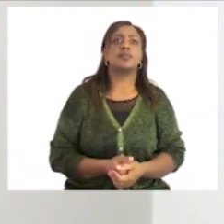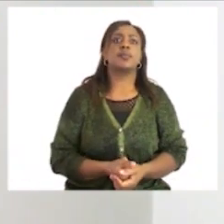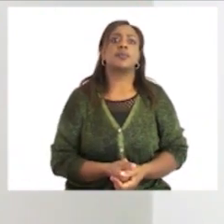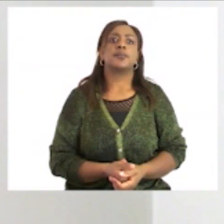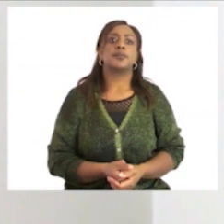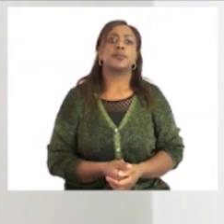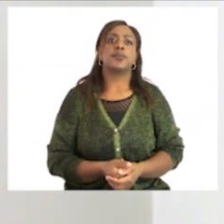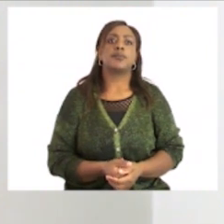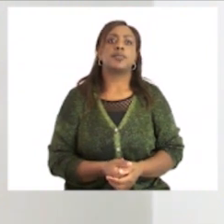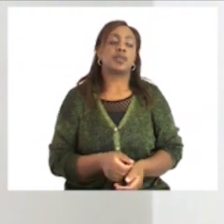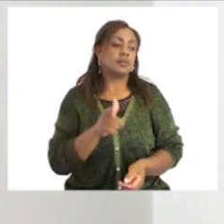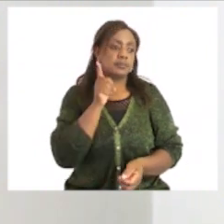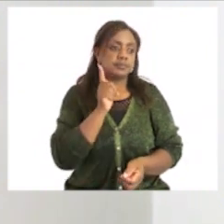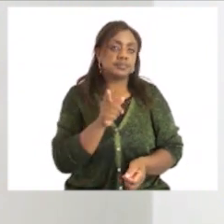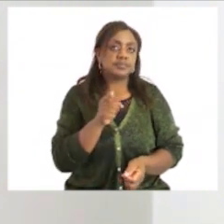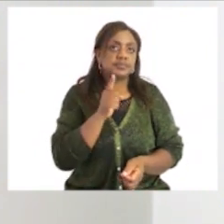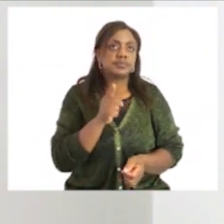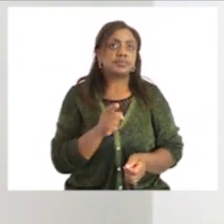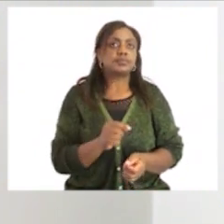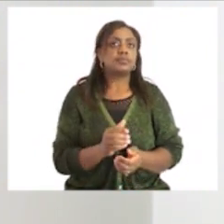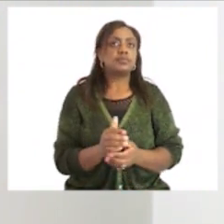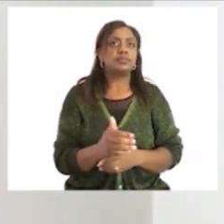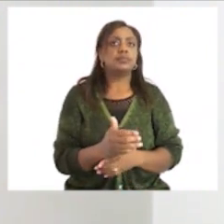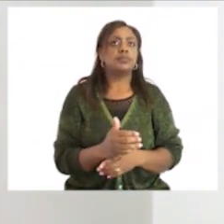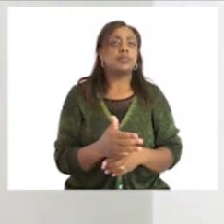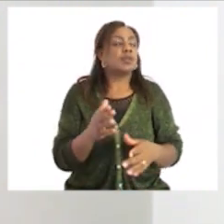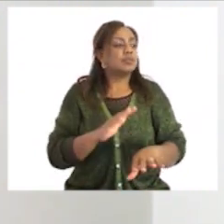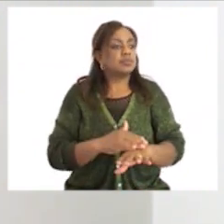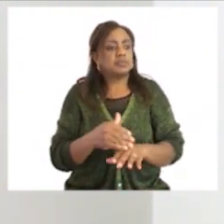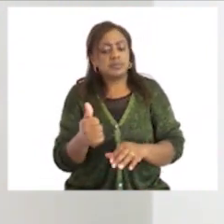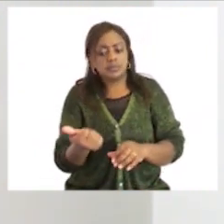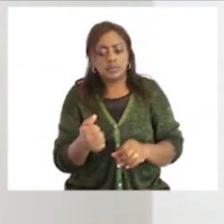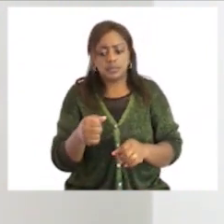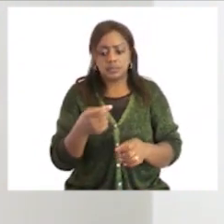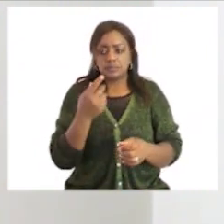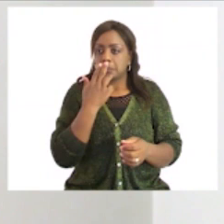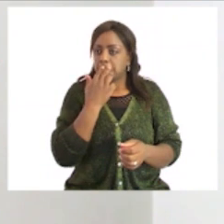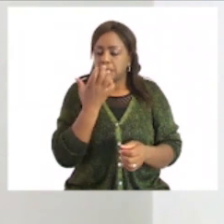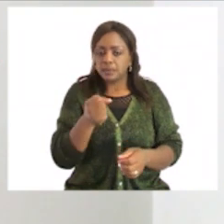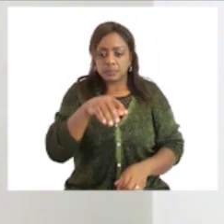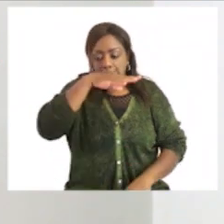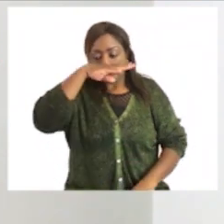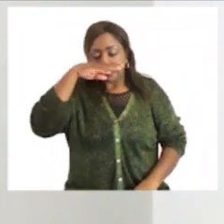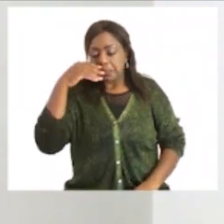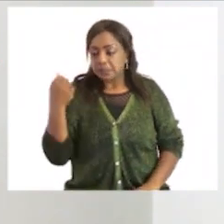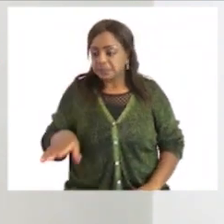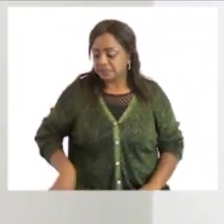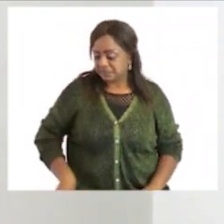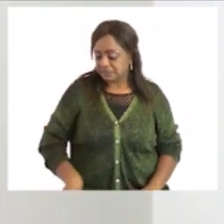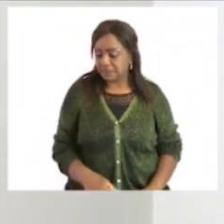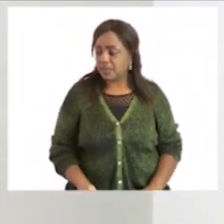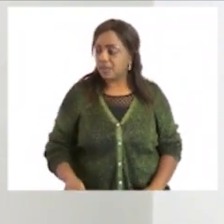spread? Germs can also be spread when you wipe your runny nose with your hand, or when